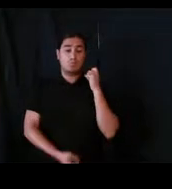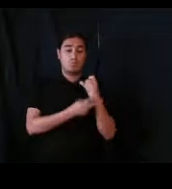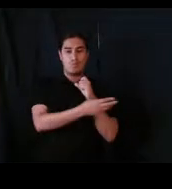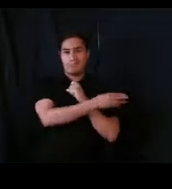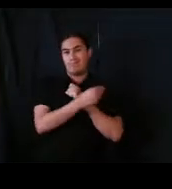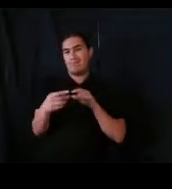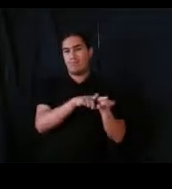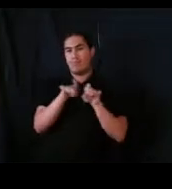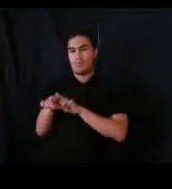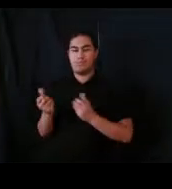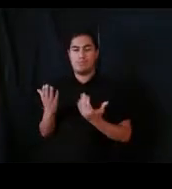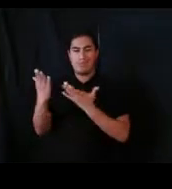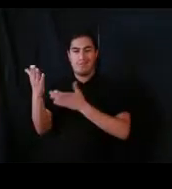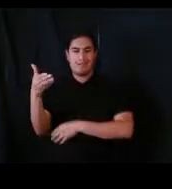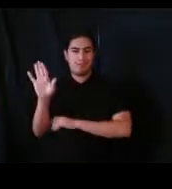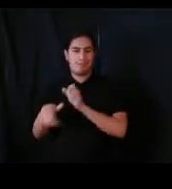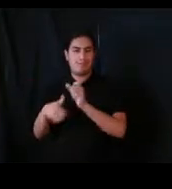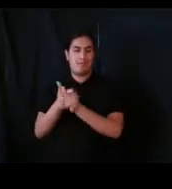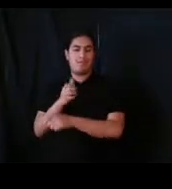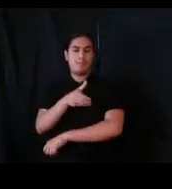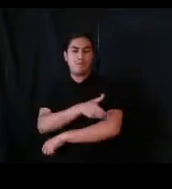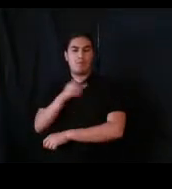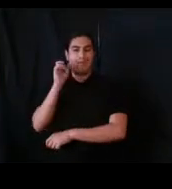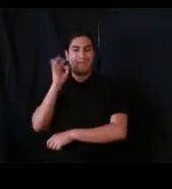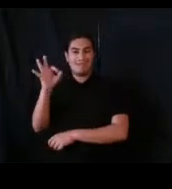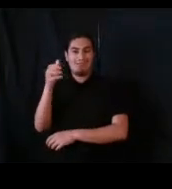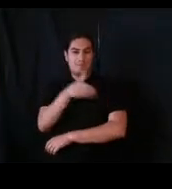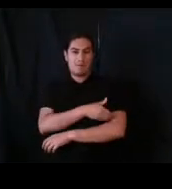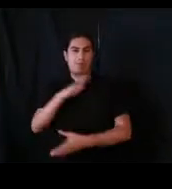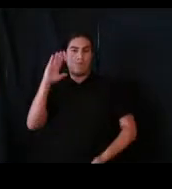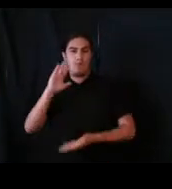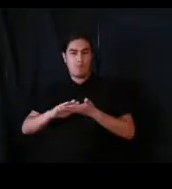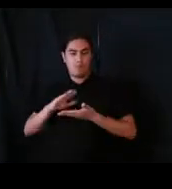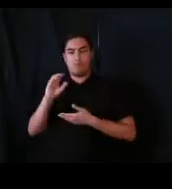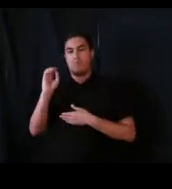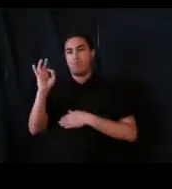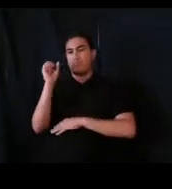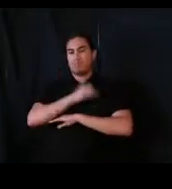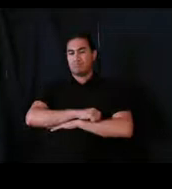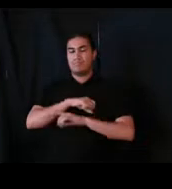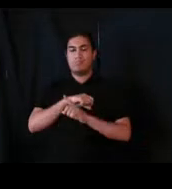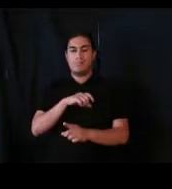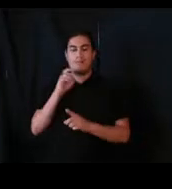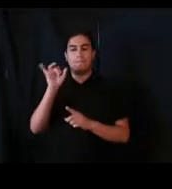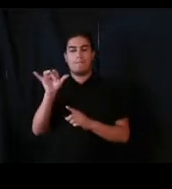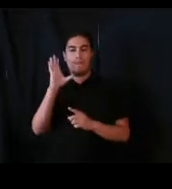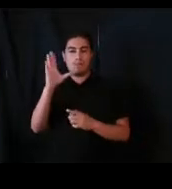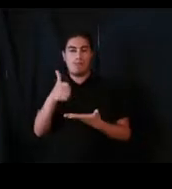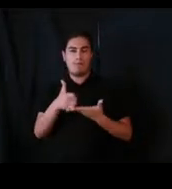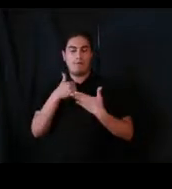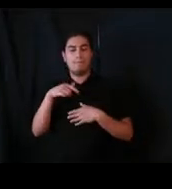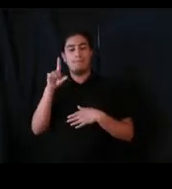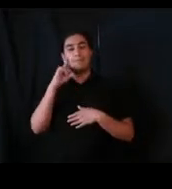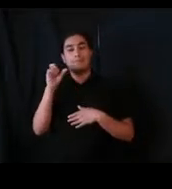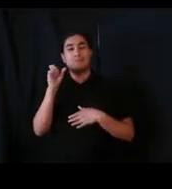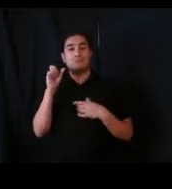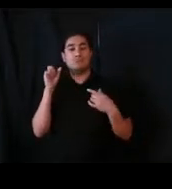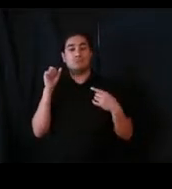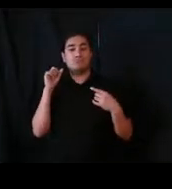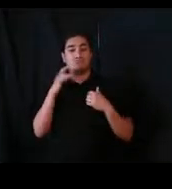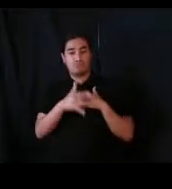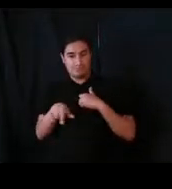provide backup power and unplanned outages or power shutoffs are truly beneficial because just as earlier this